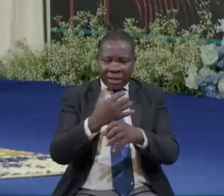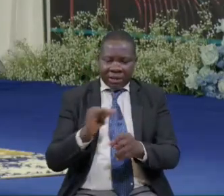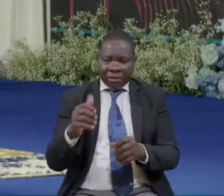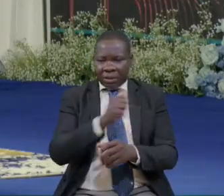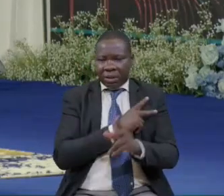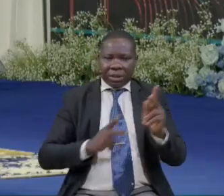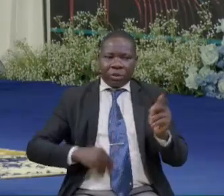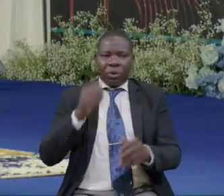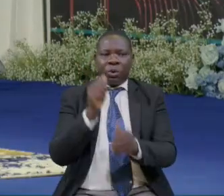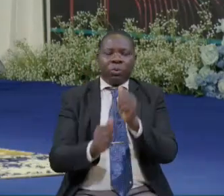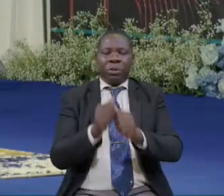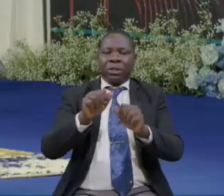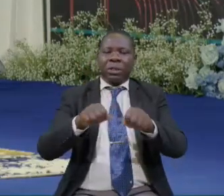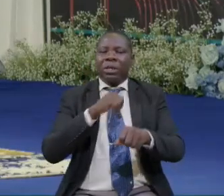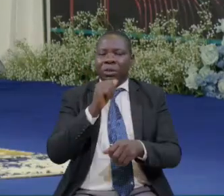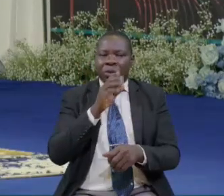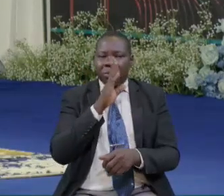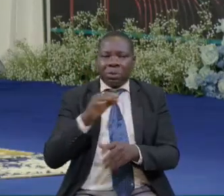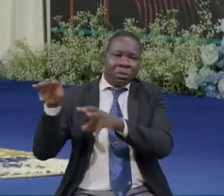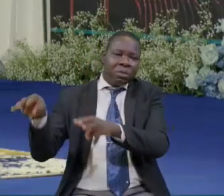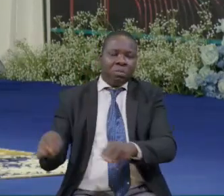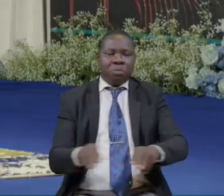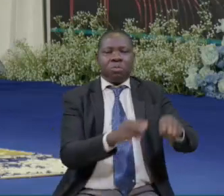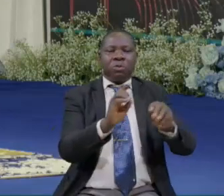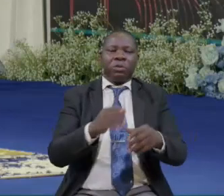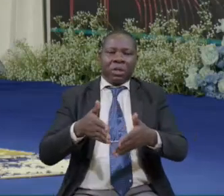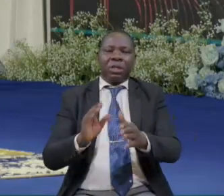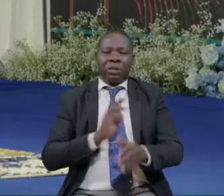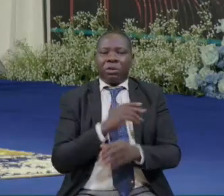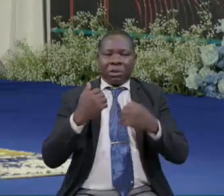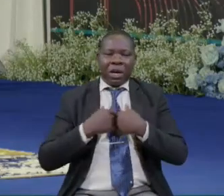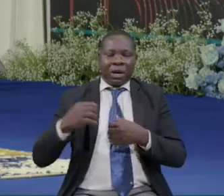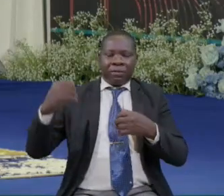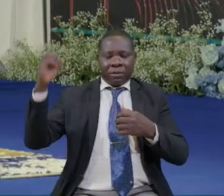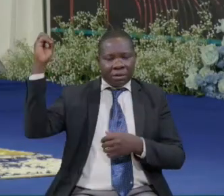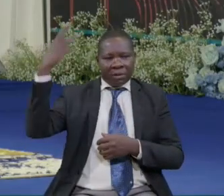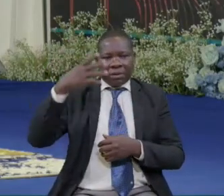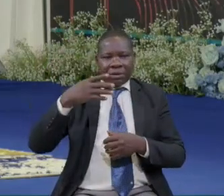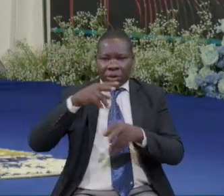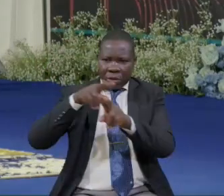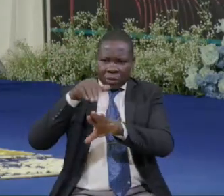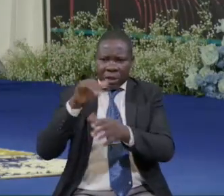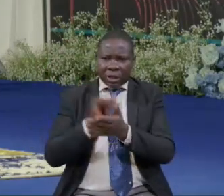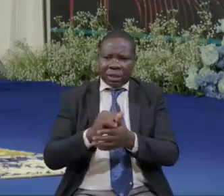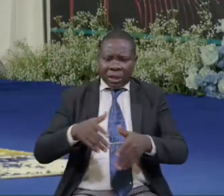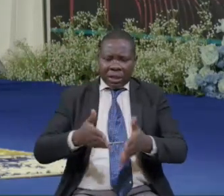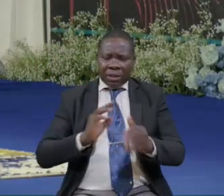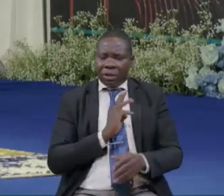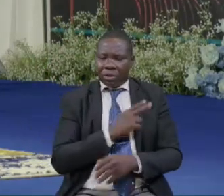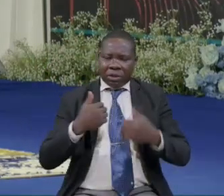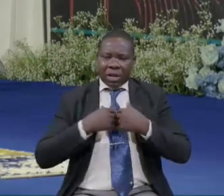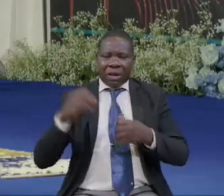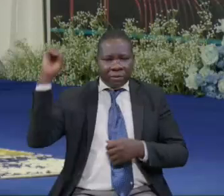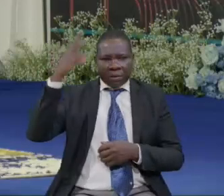be moved. Let us have grace, look at that, let us have grace whereby we may